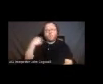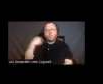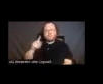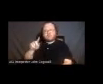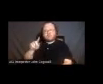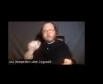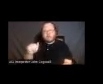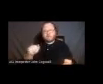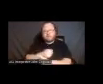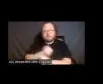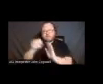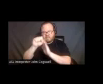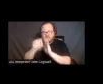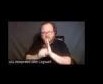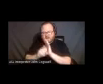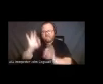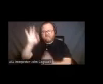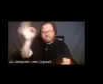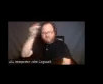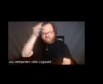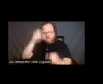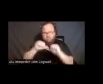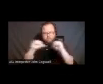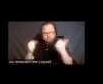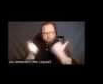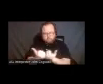as state and federal agencies.